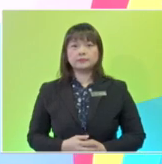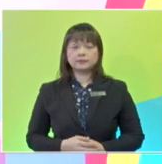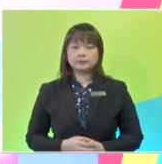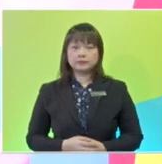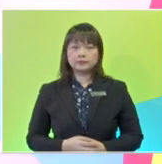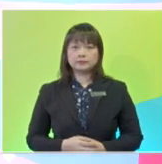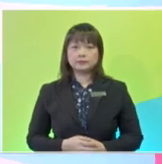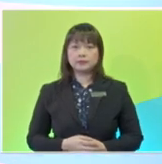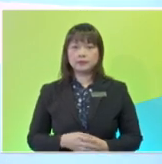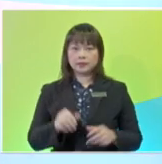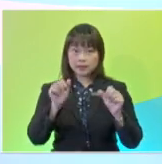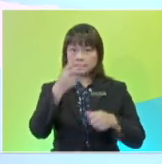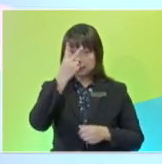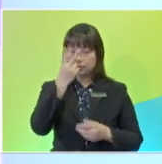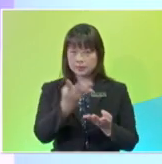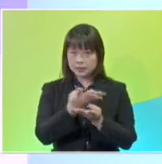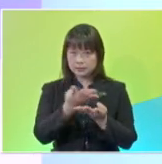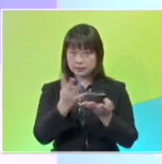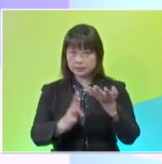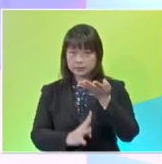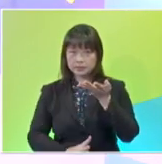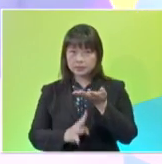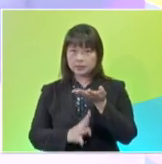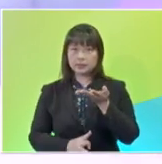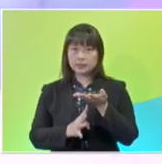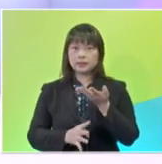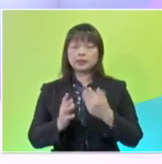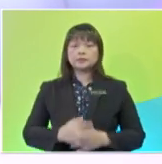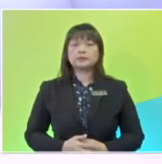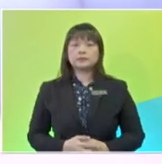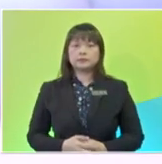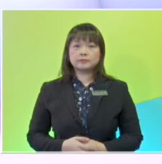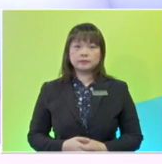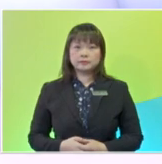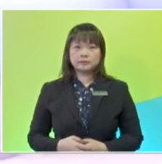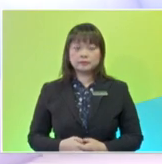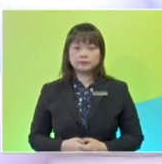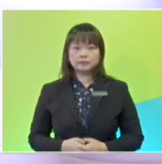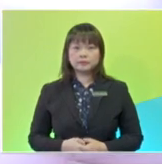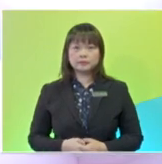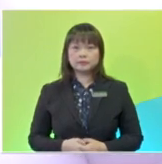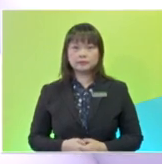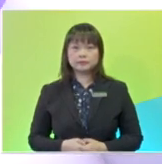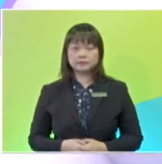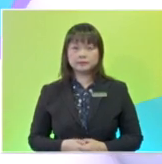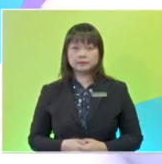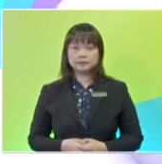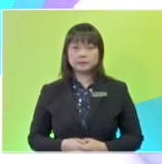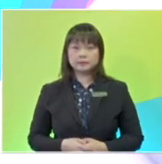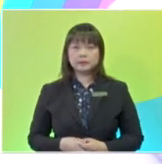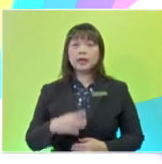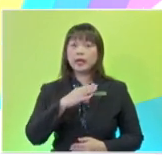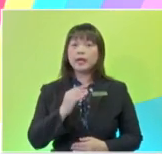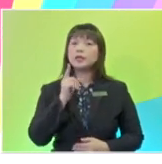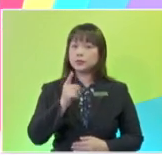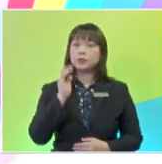So what is left? It is beautifully sieving, right? Yes. And then finally, we are left with the